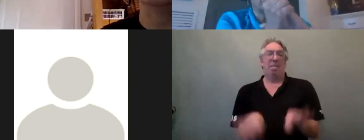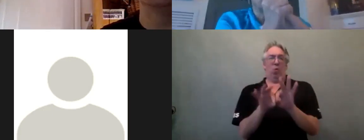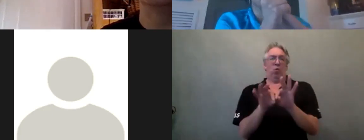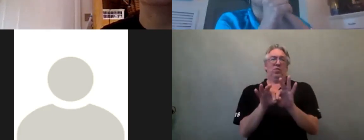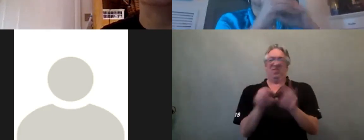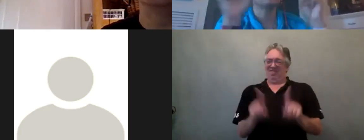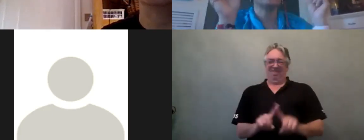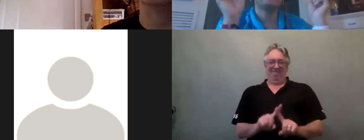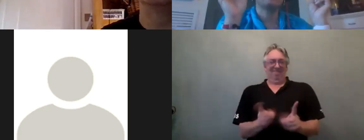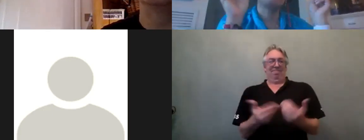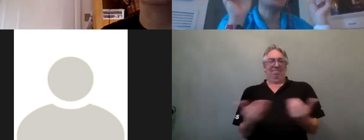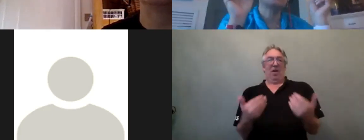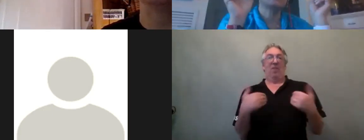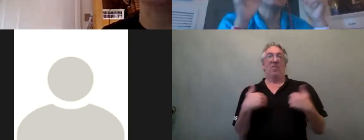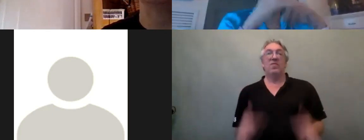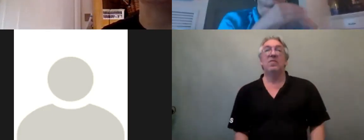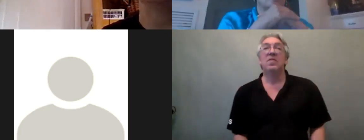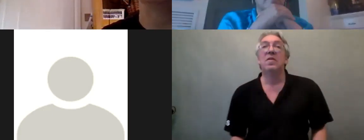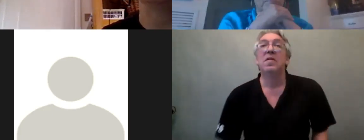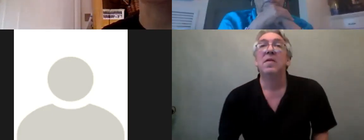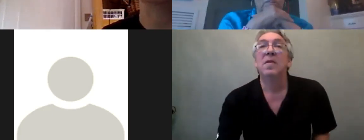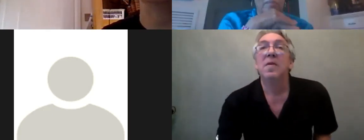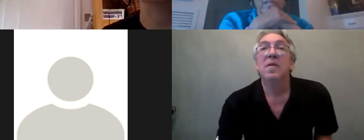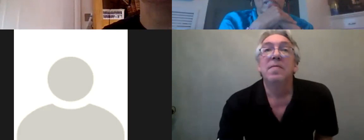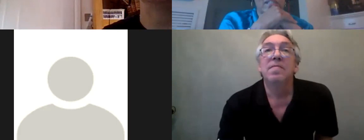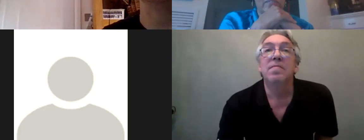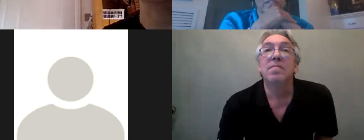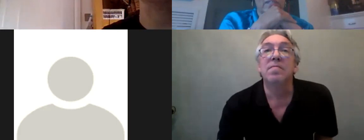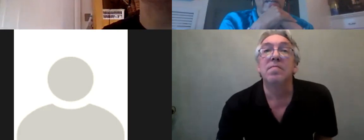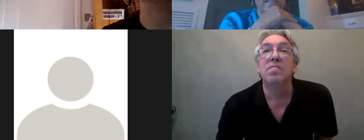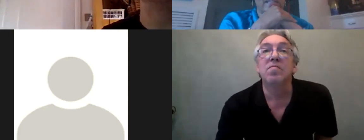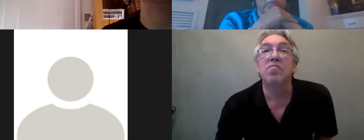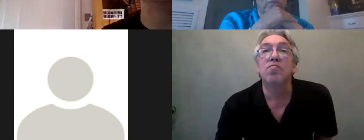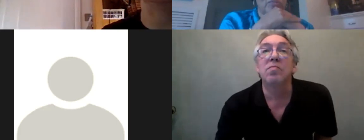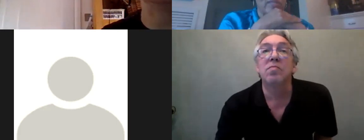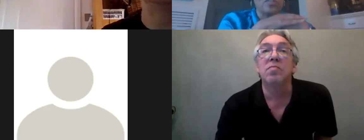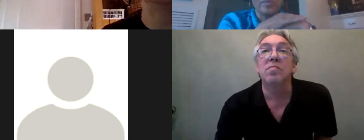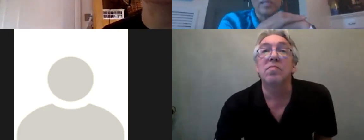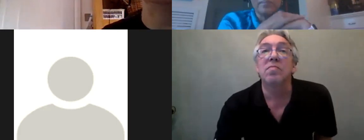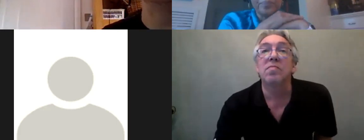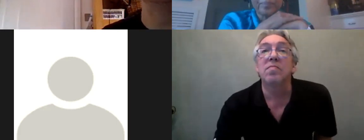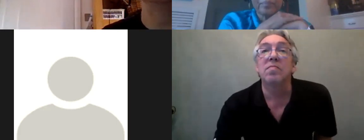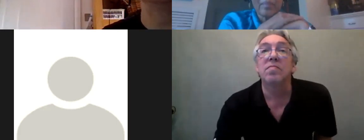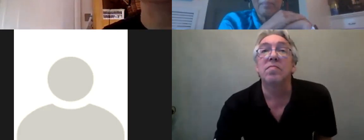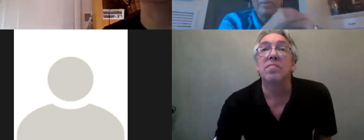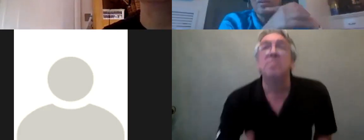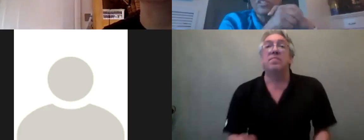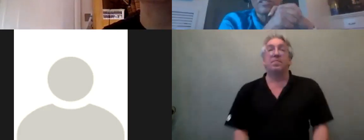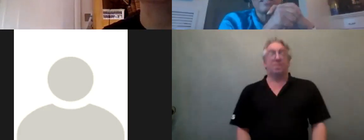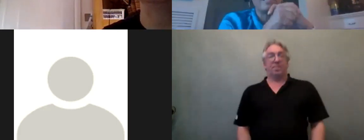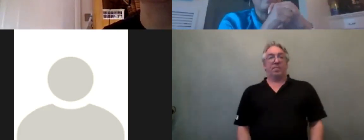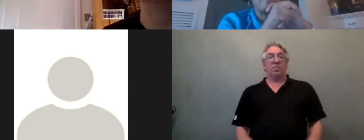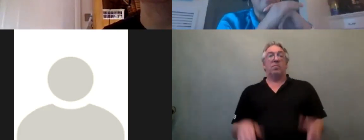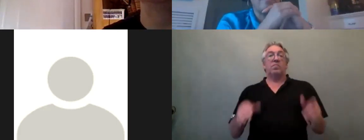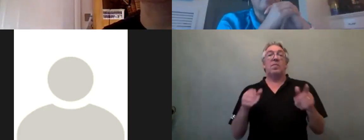around, you were talking about maintaining, the maintenance of this. I think we also need to be beyond